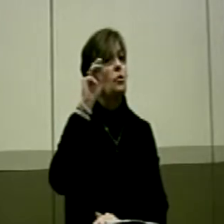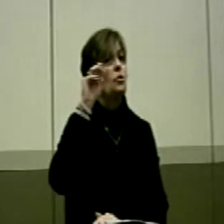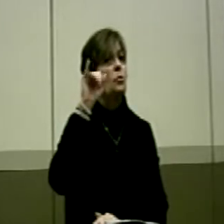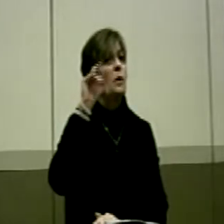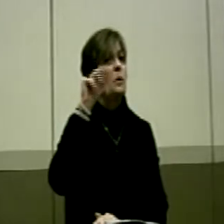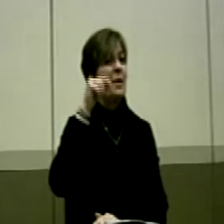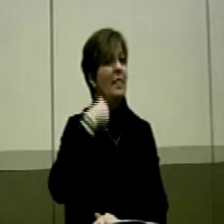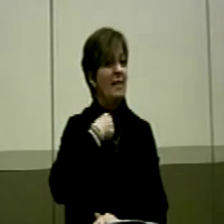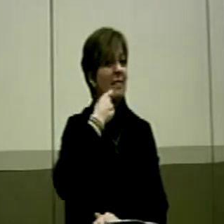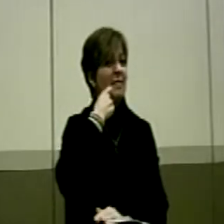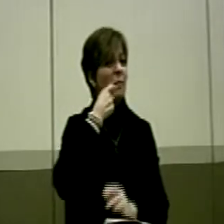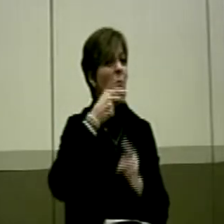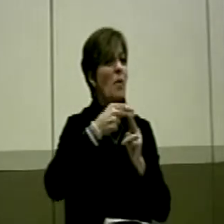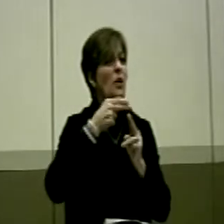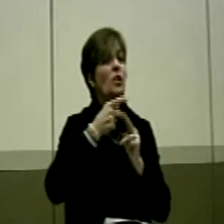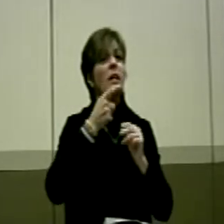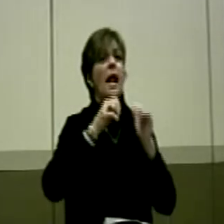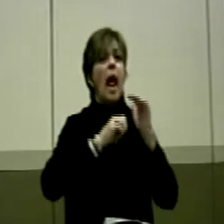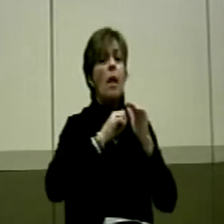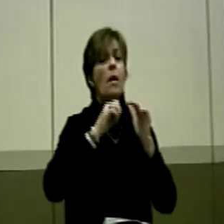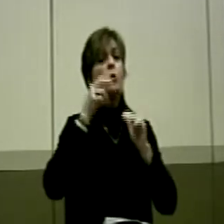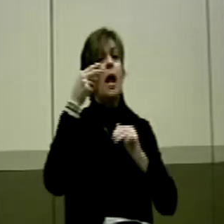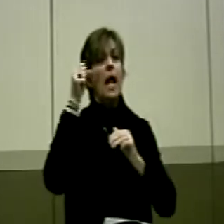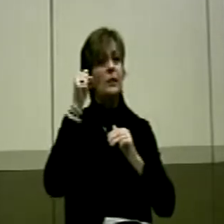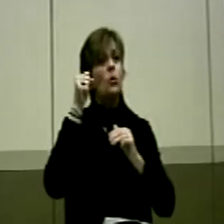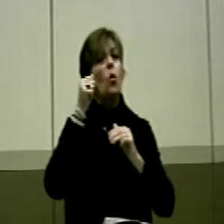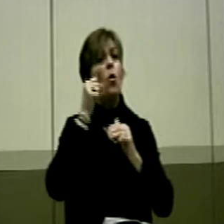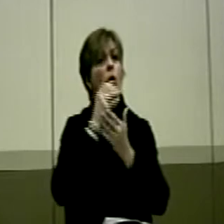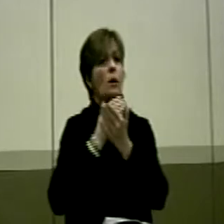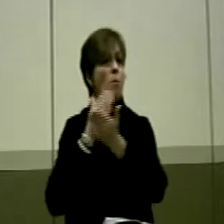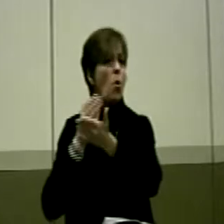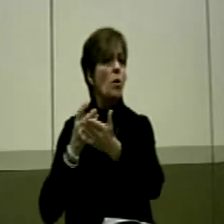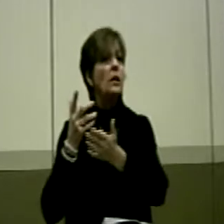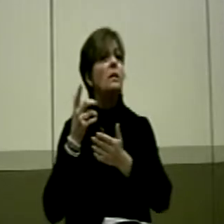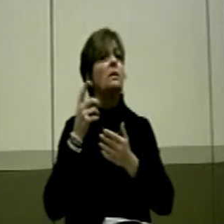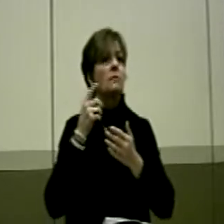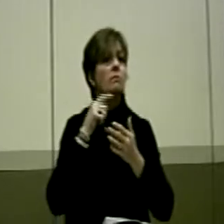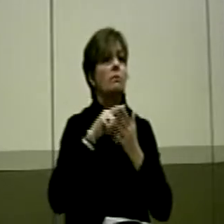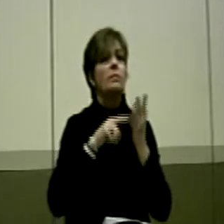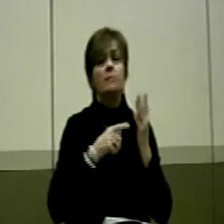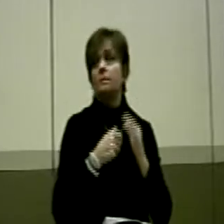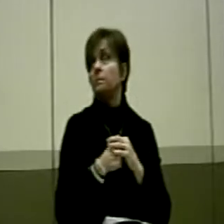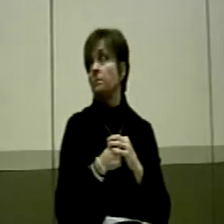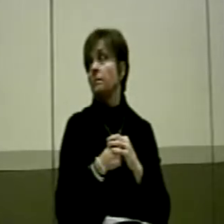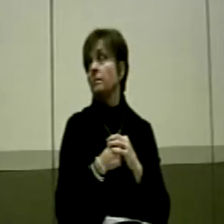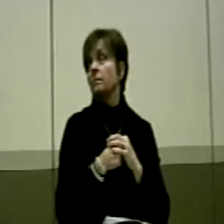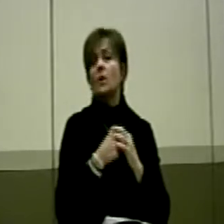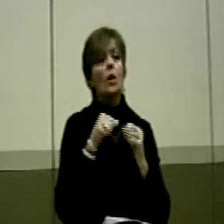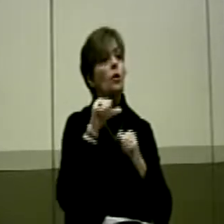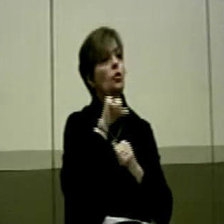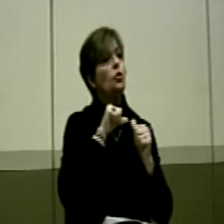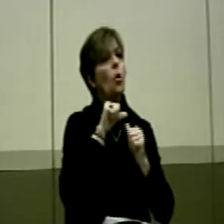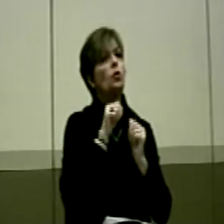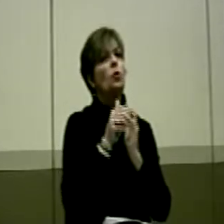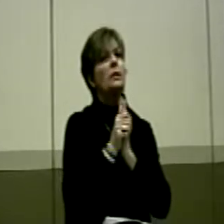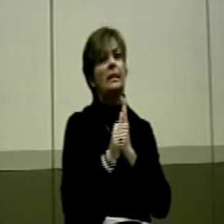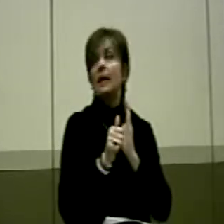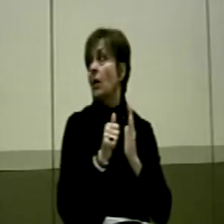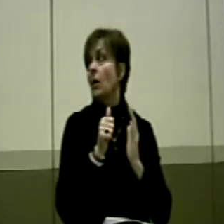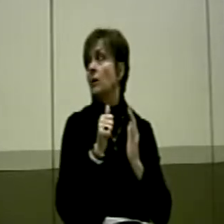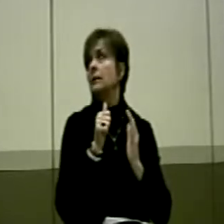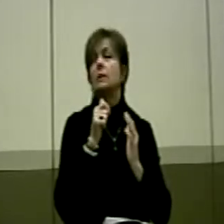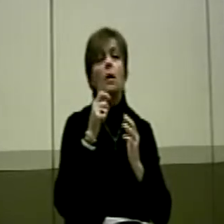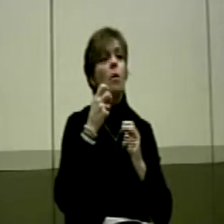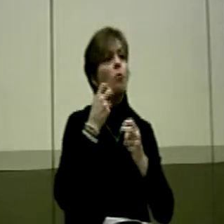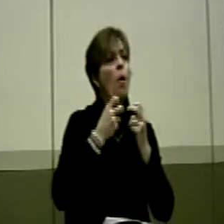component. Like I said, the other, like the social skills improvement system and I Can Problem Solve, they reach down to like that preschool level too, so.